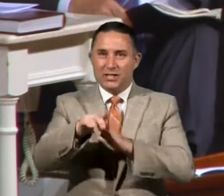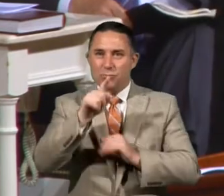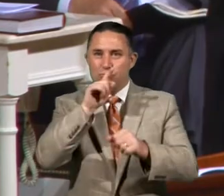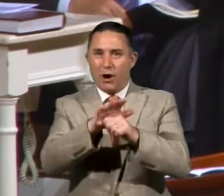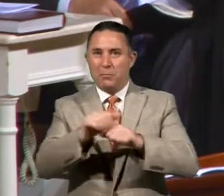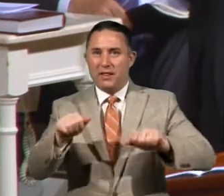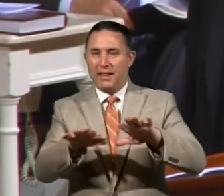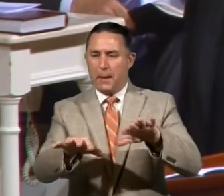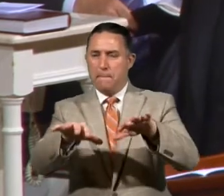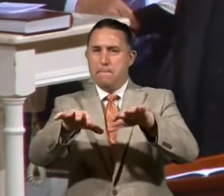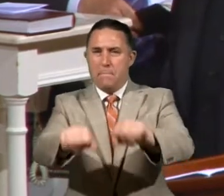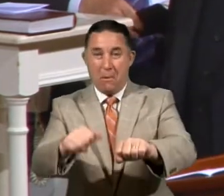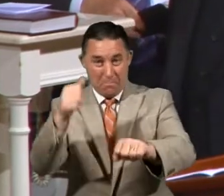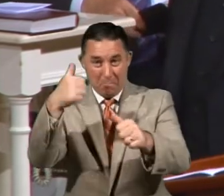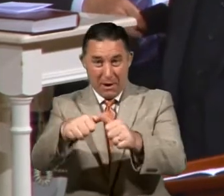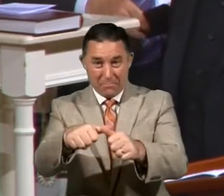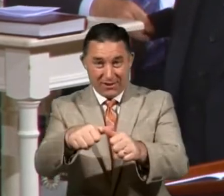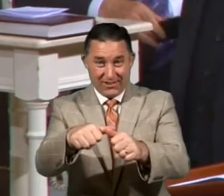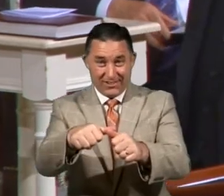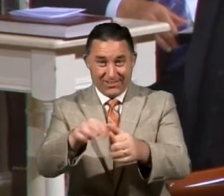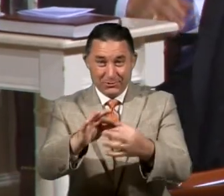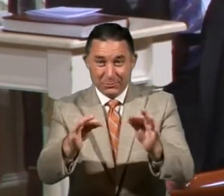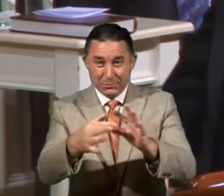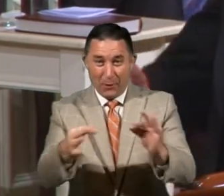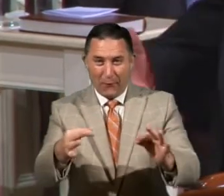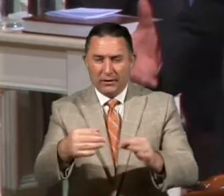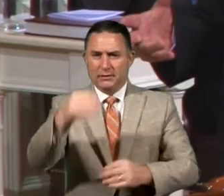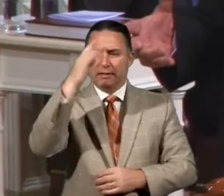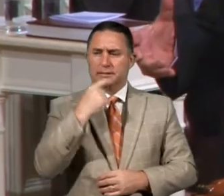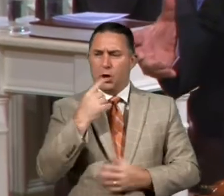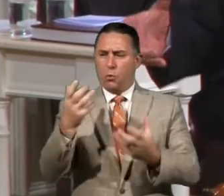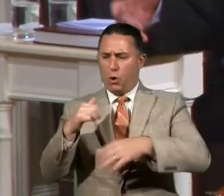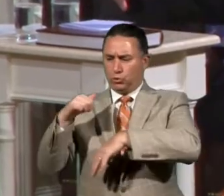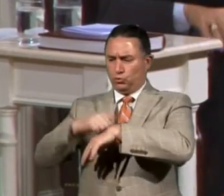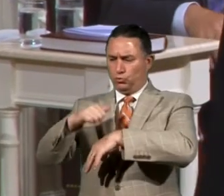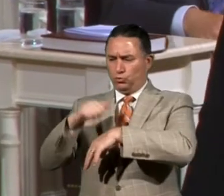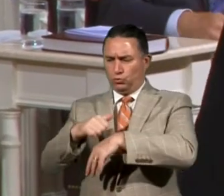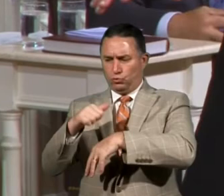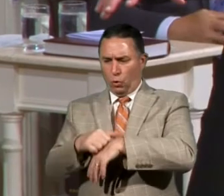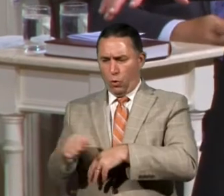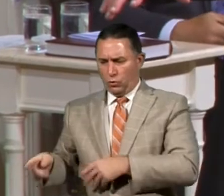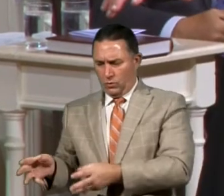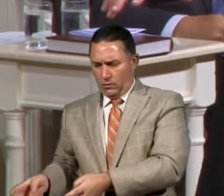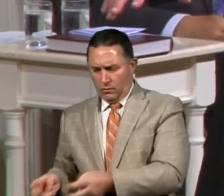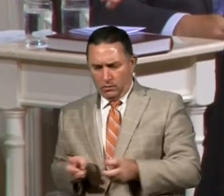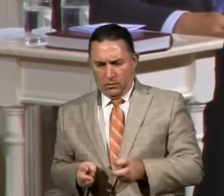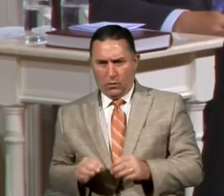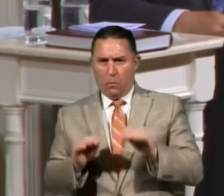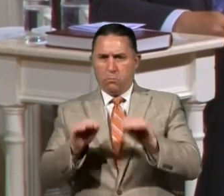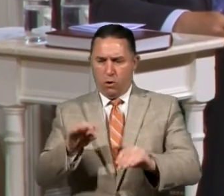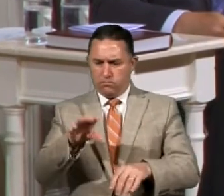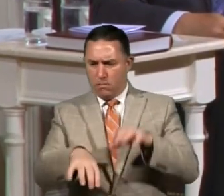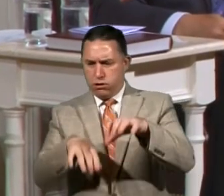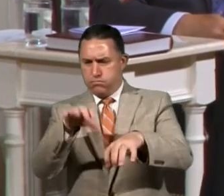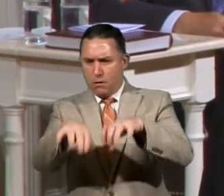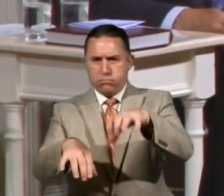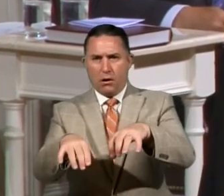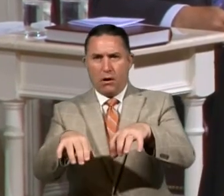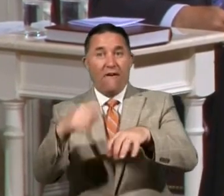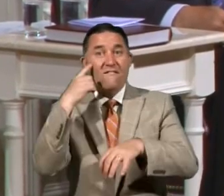promised land? God said, I want you to take some of the stones and put them there for a